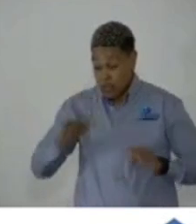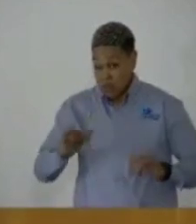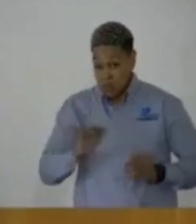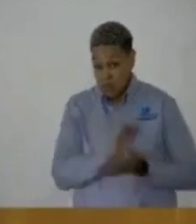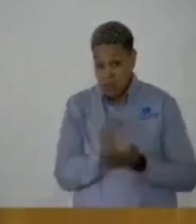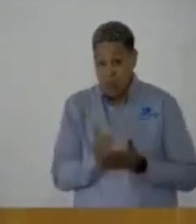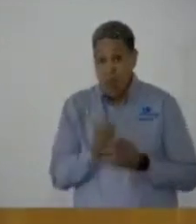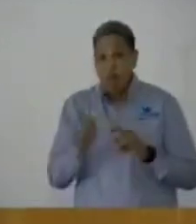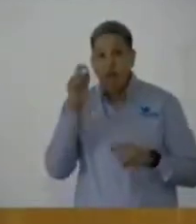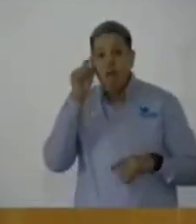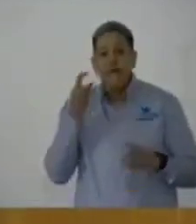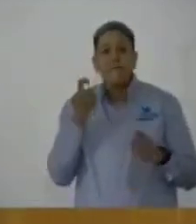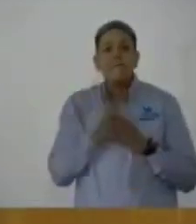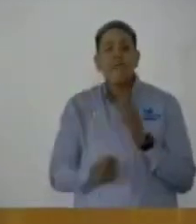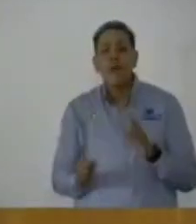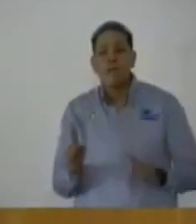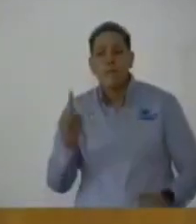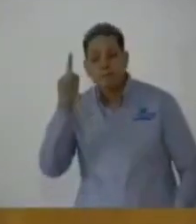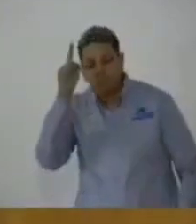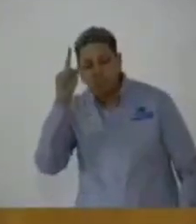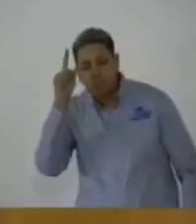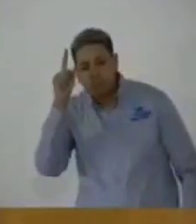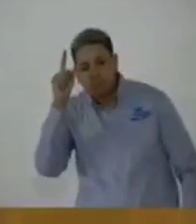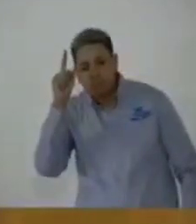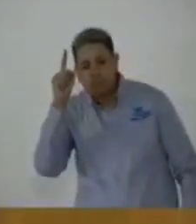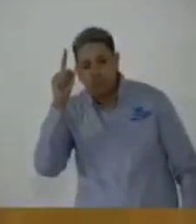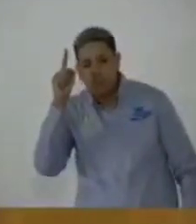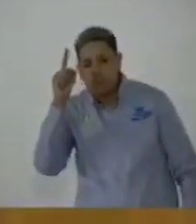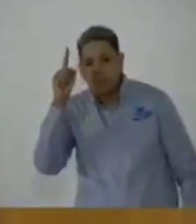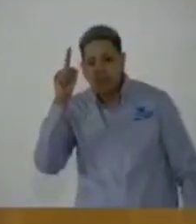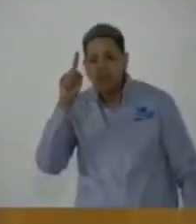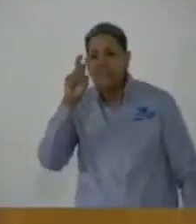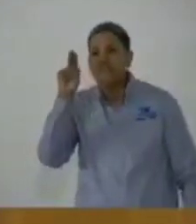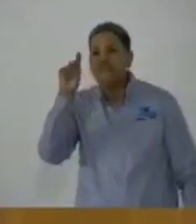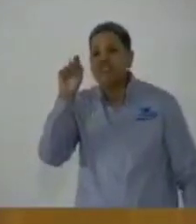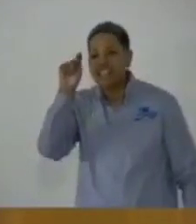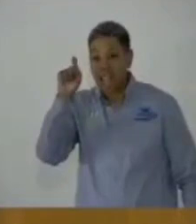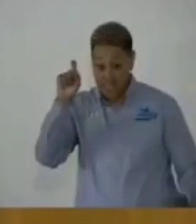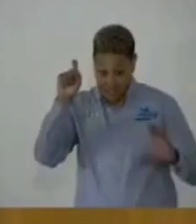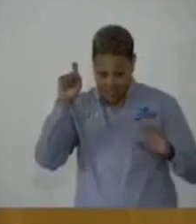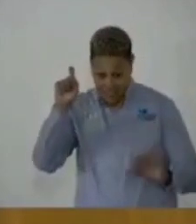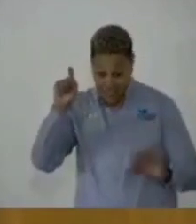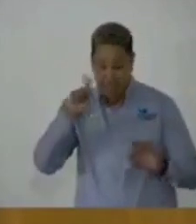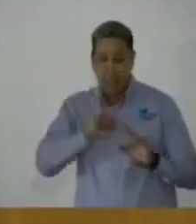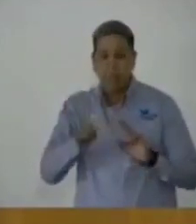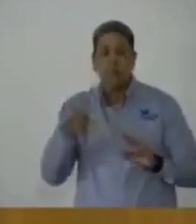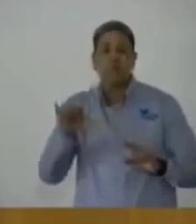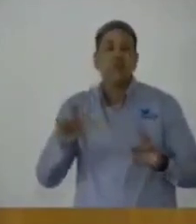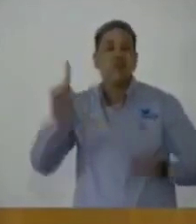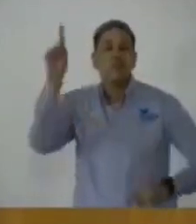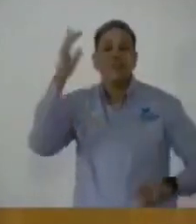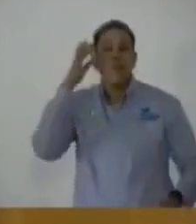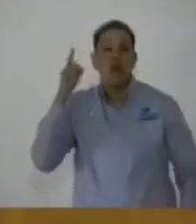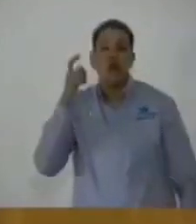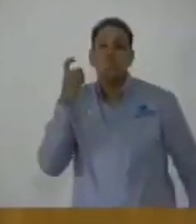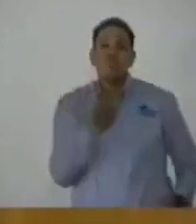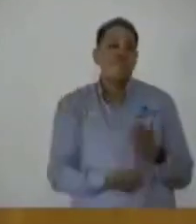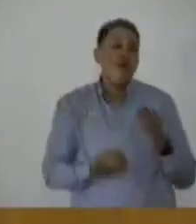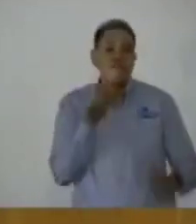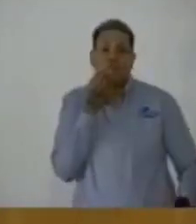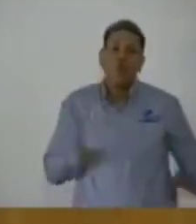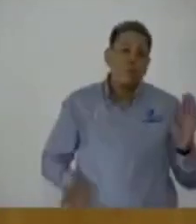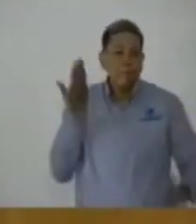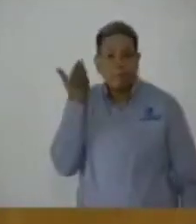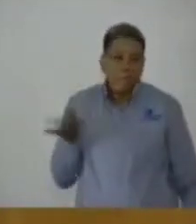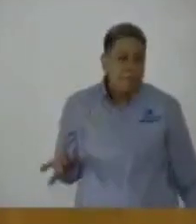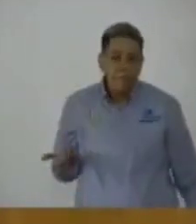now have an increase in the price of food, right? But the rate has decreased.